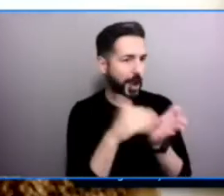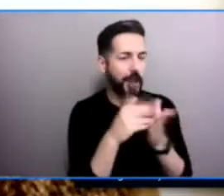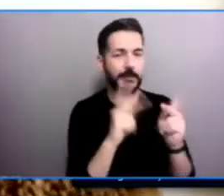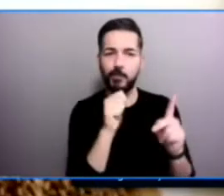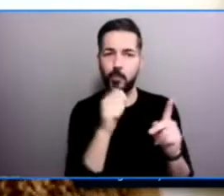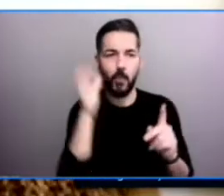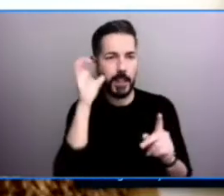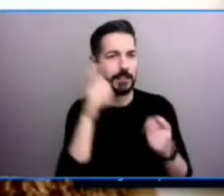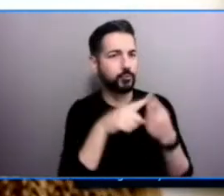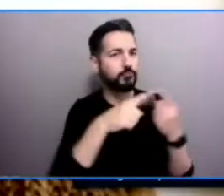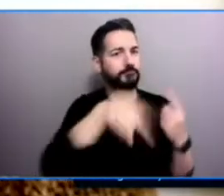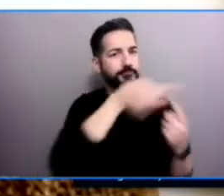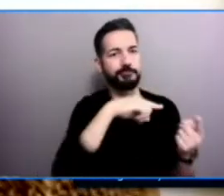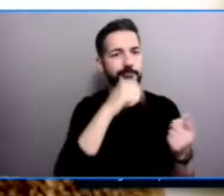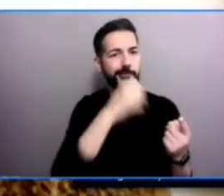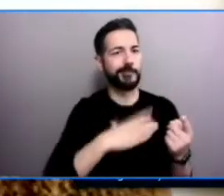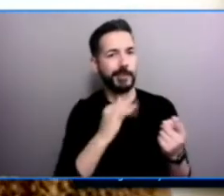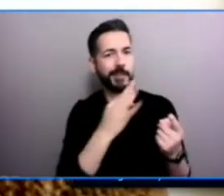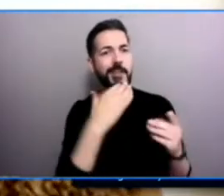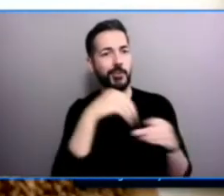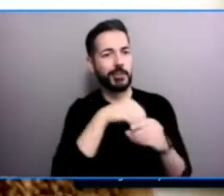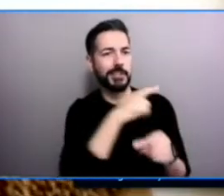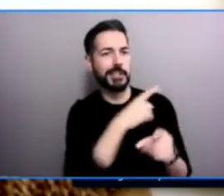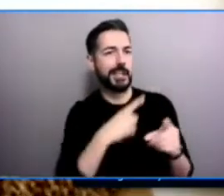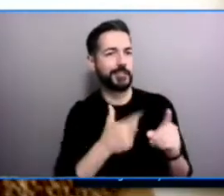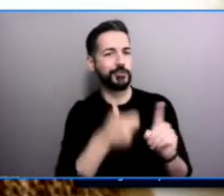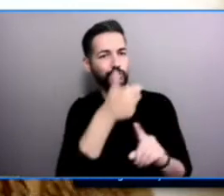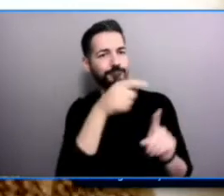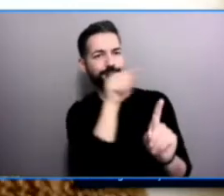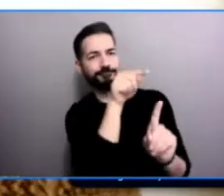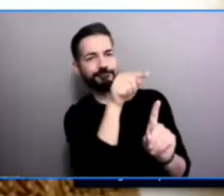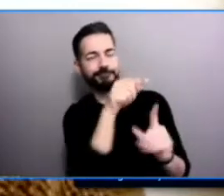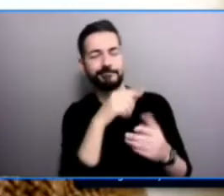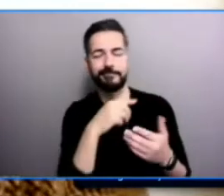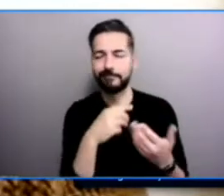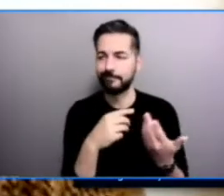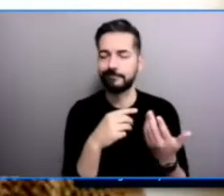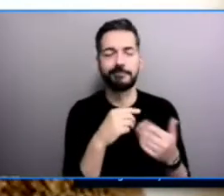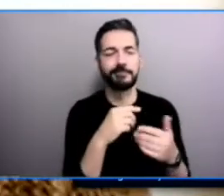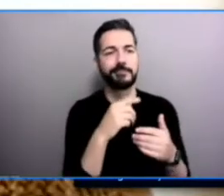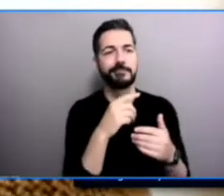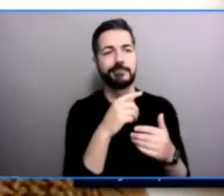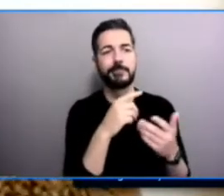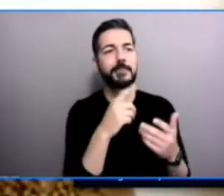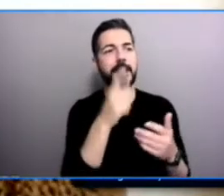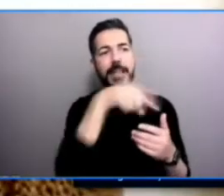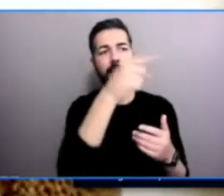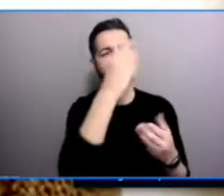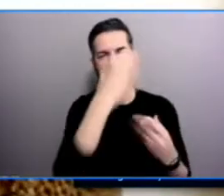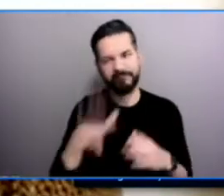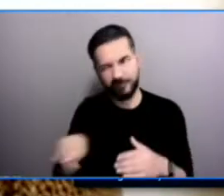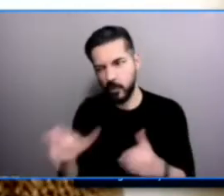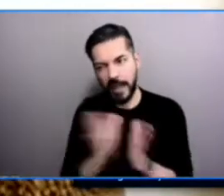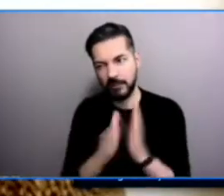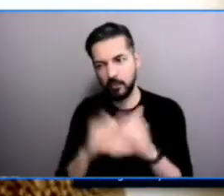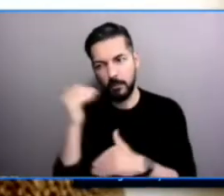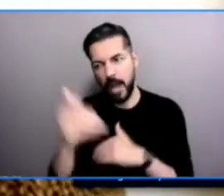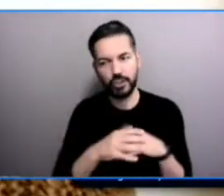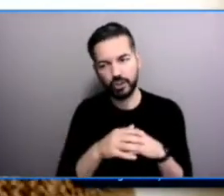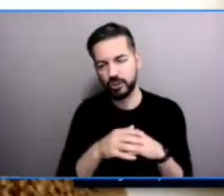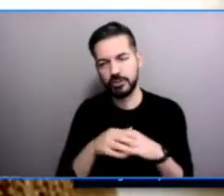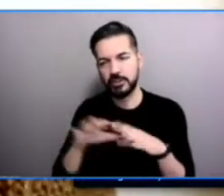So this question is for all of you. What were some of the challenges that you faced because of the multiple crises going on in your states and